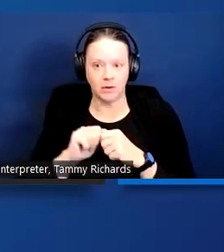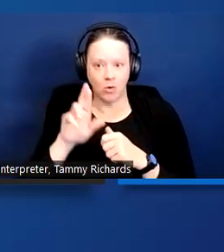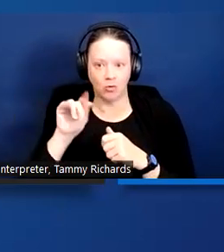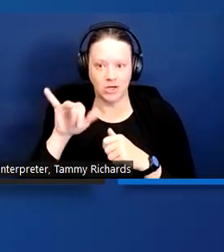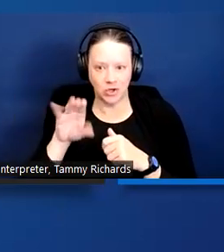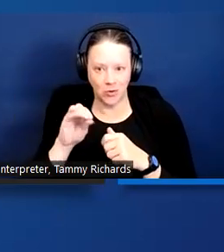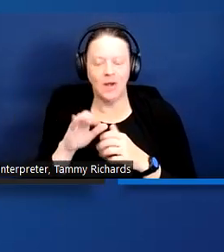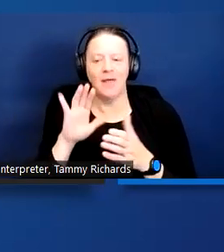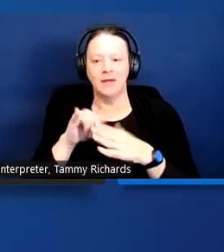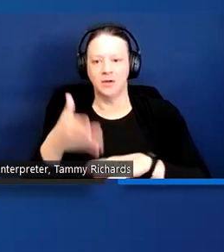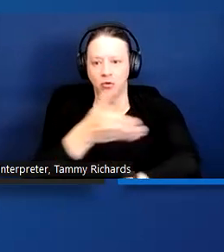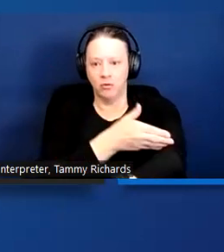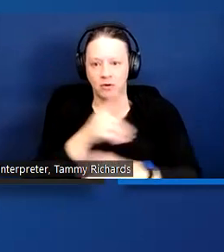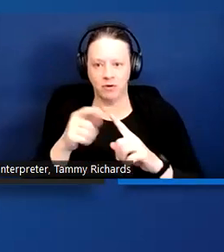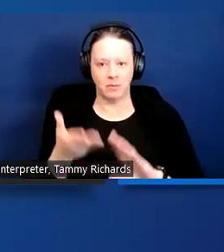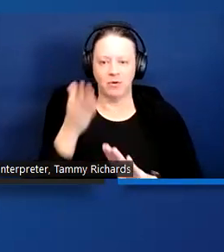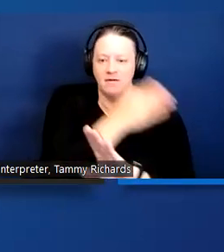improvement from that previous